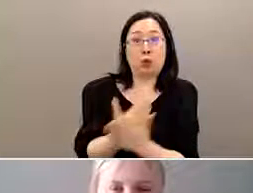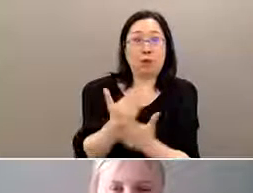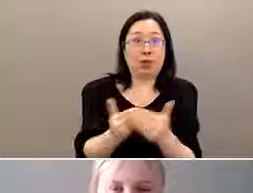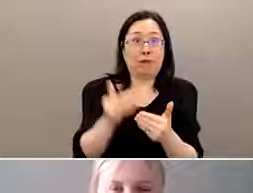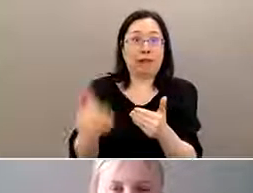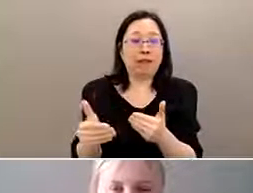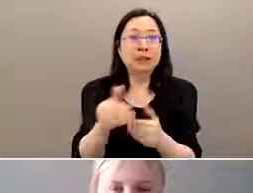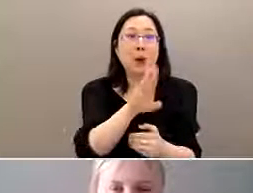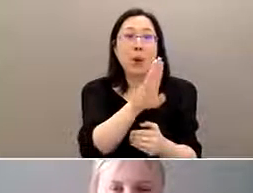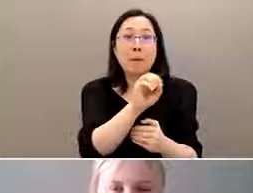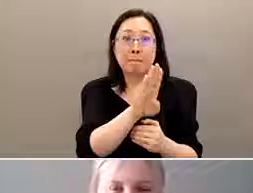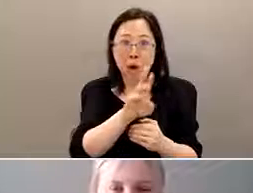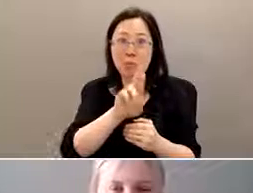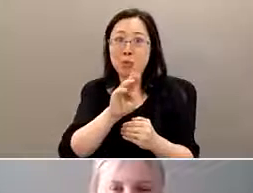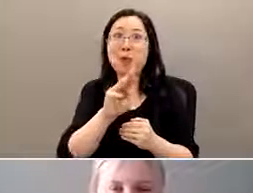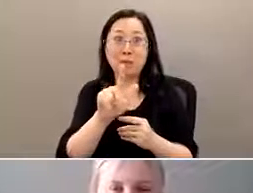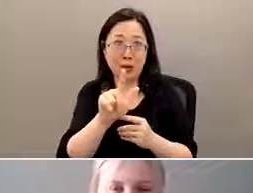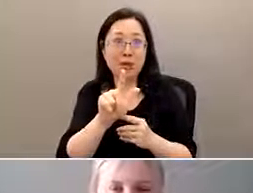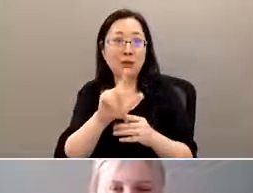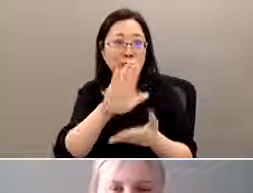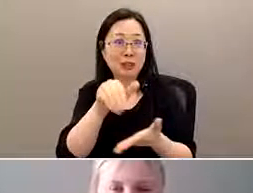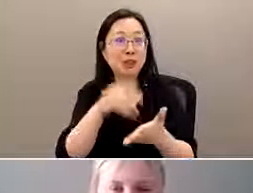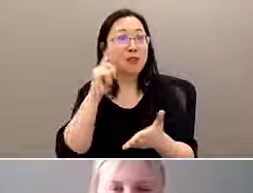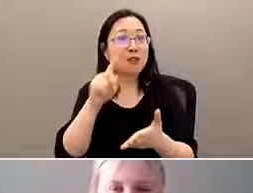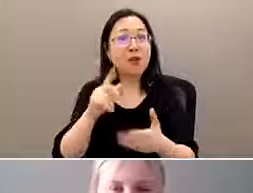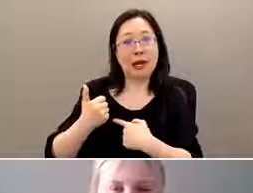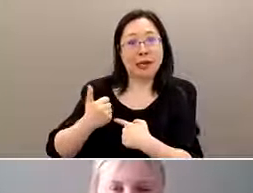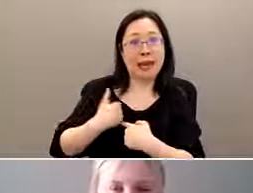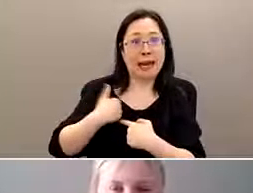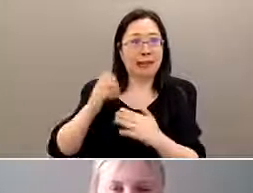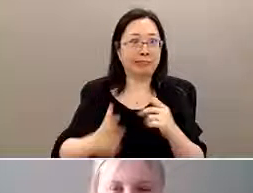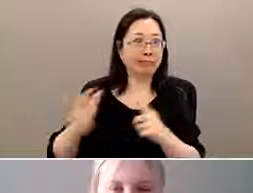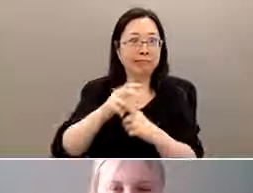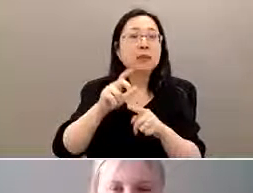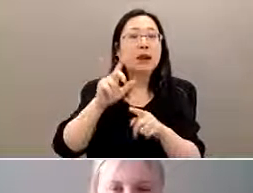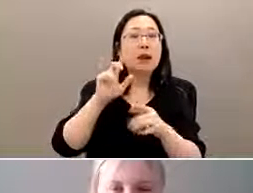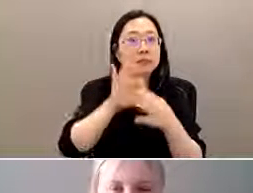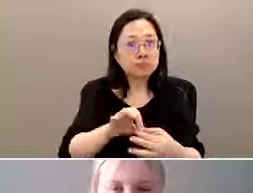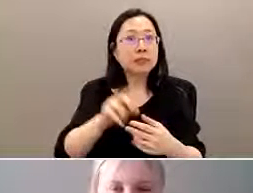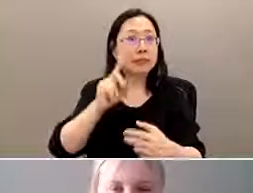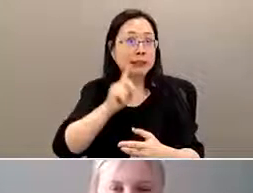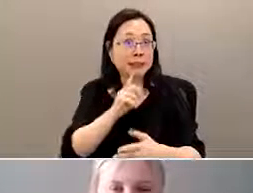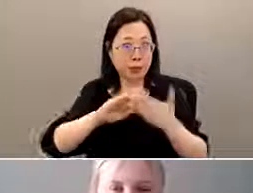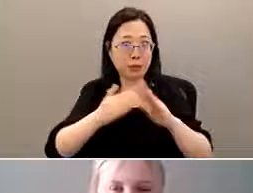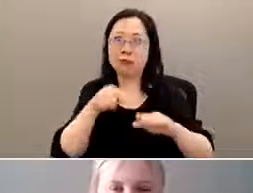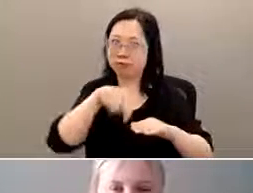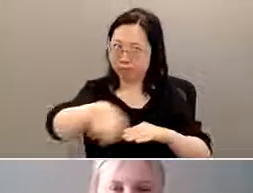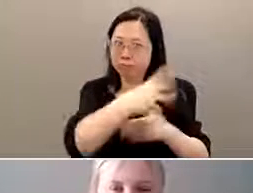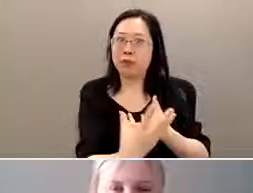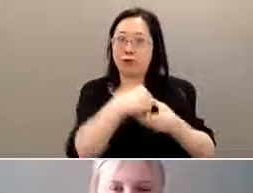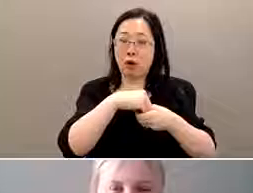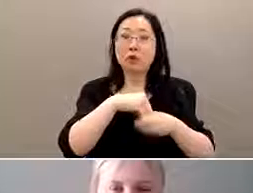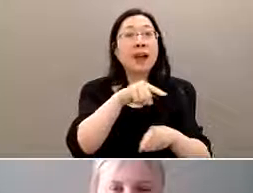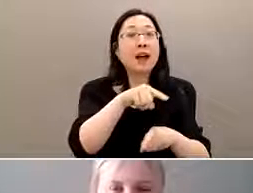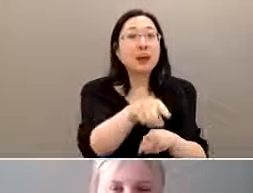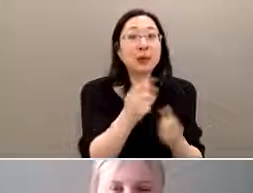Bob Rumble Centre for Canadian Excellence with the Deaf Community is also involved, and they are currently in the process